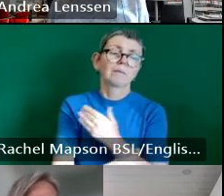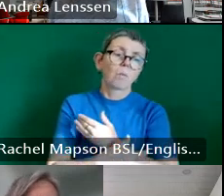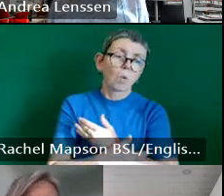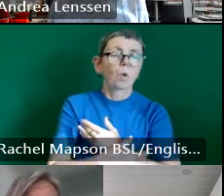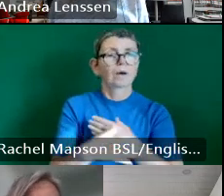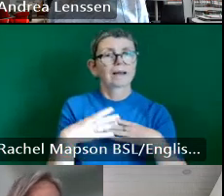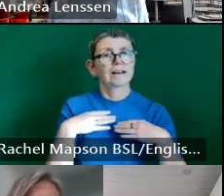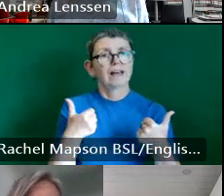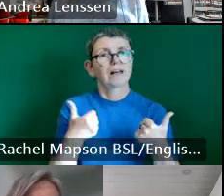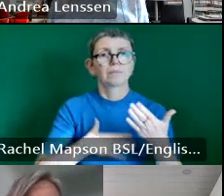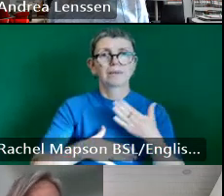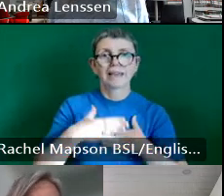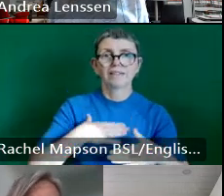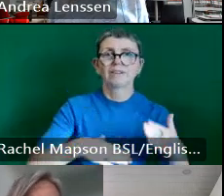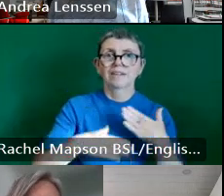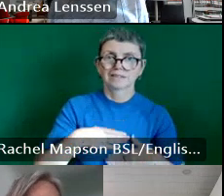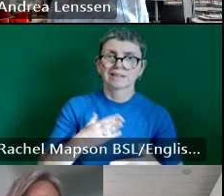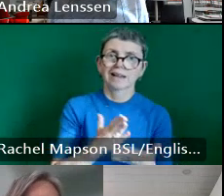health outcomes.